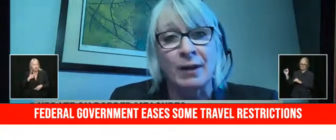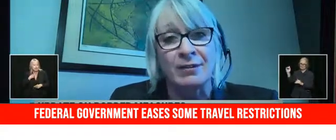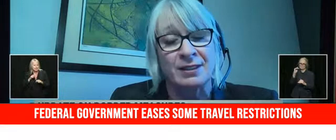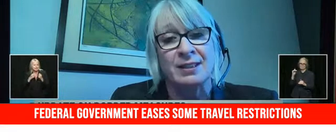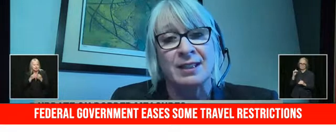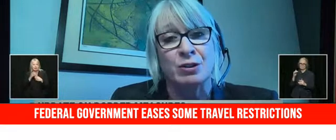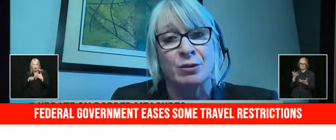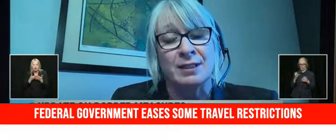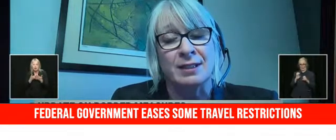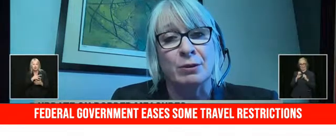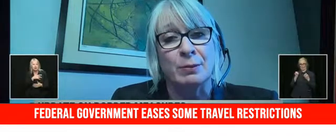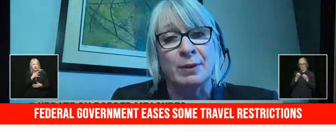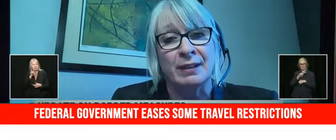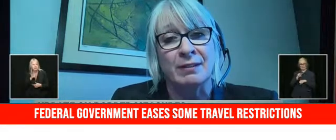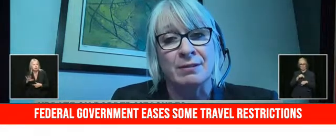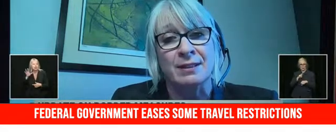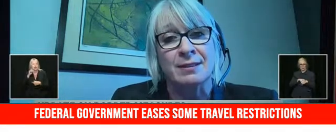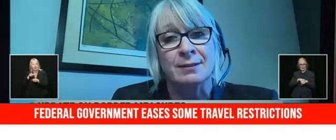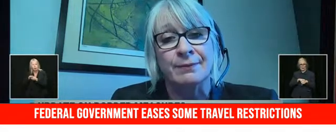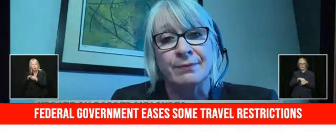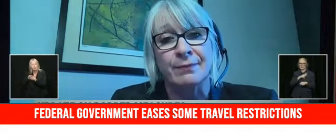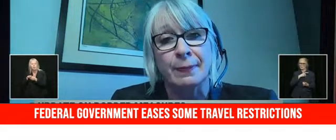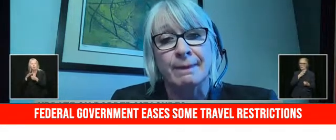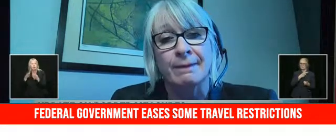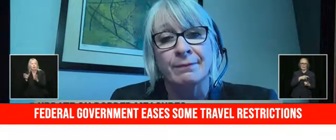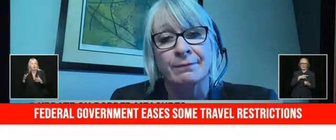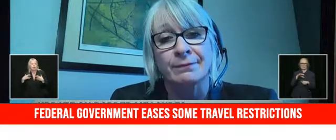all provinces, territories, and local public health units.